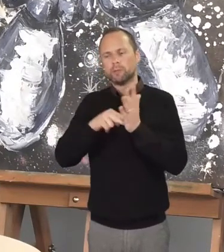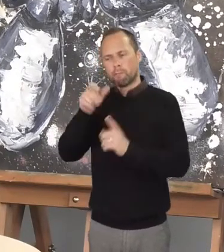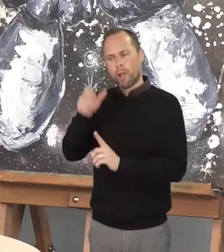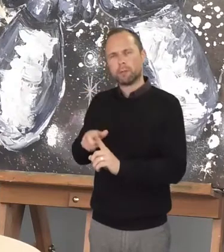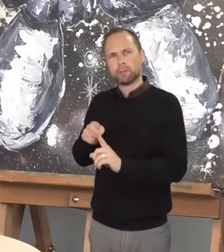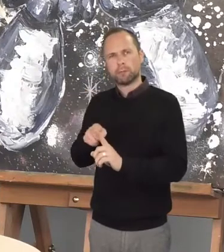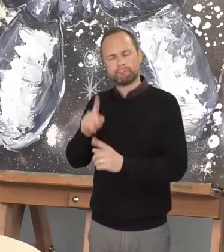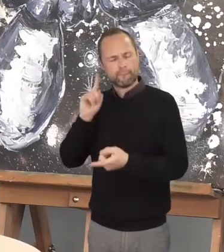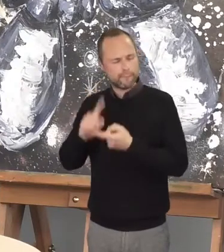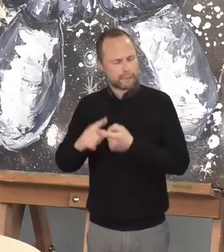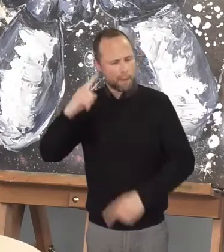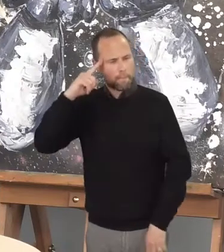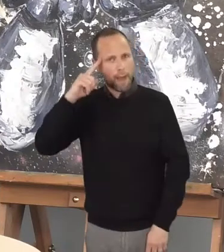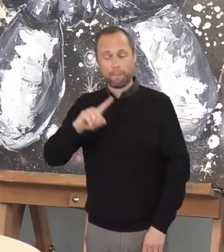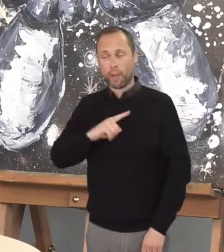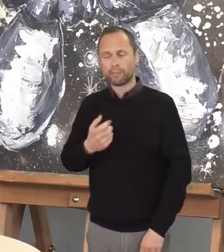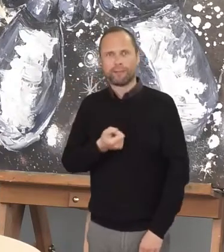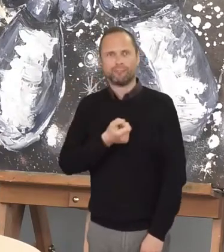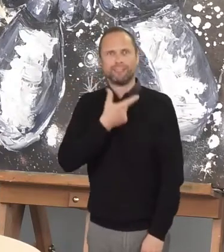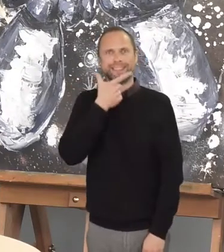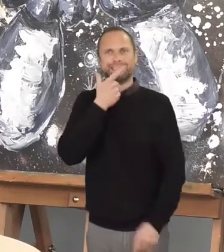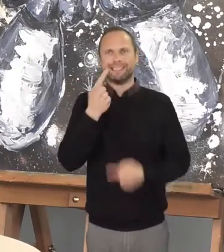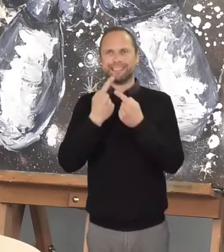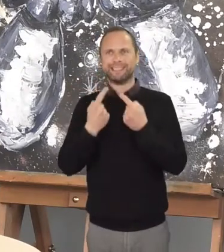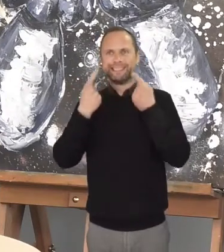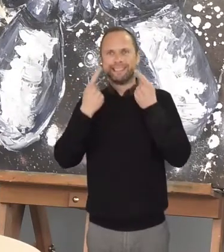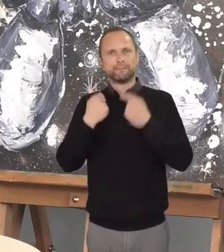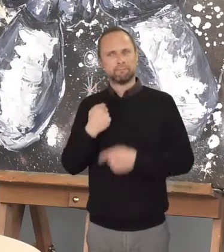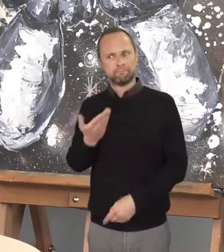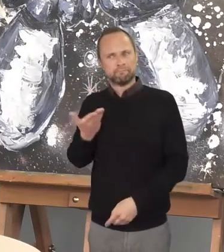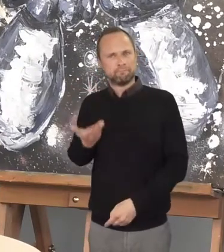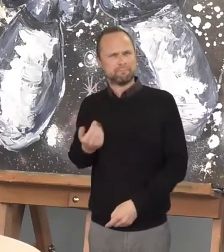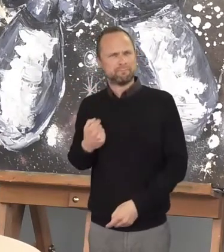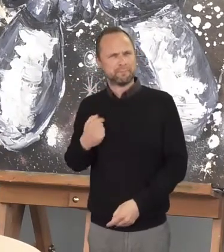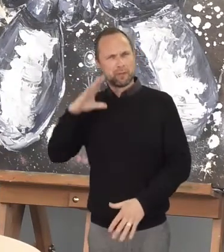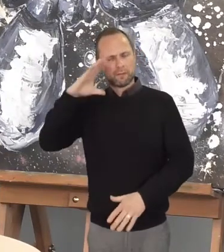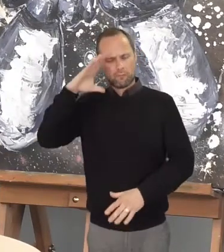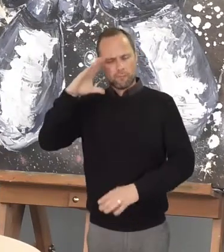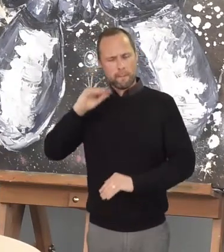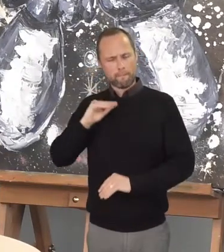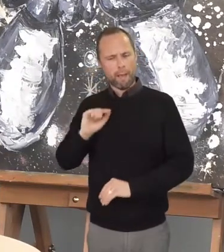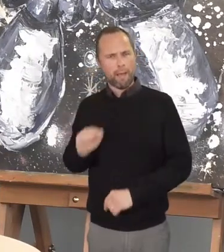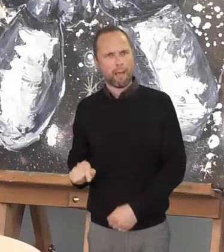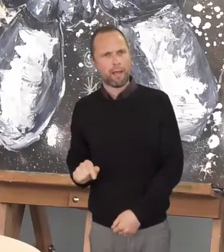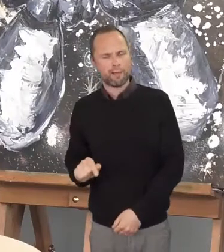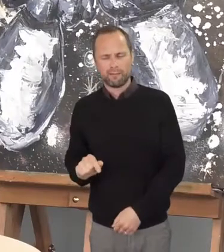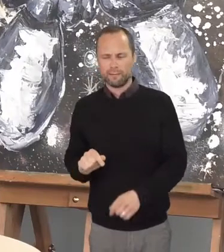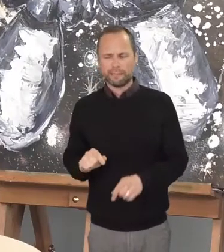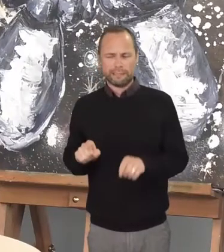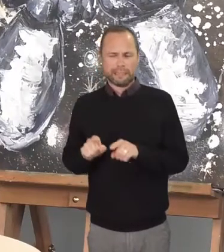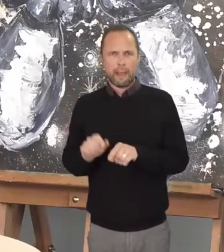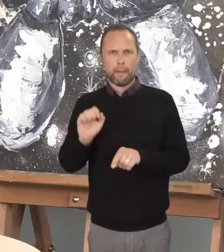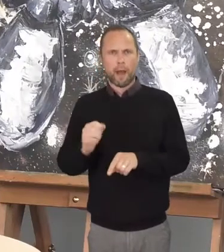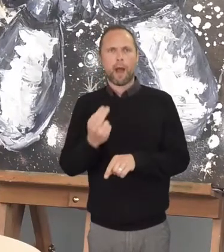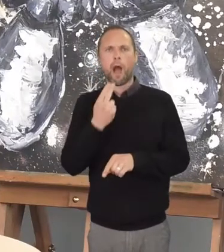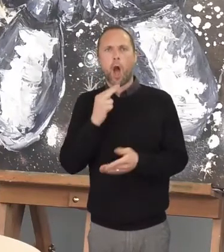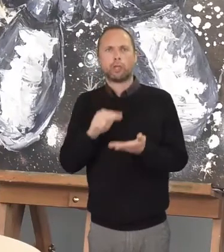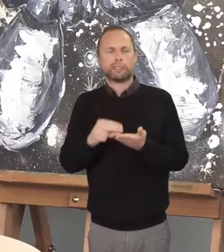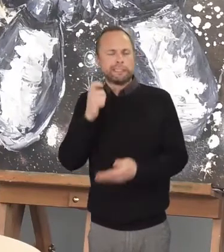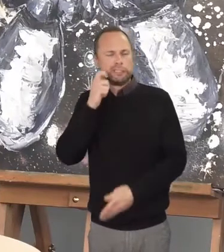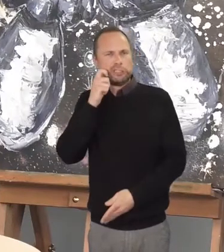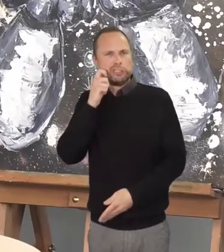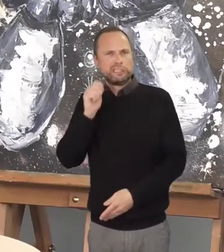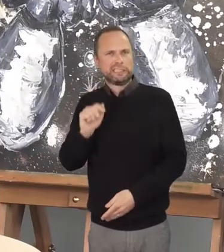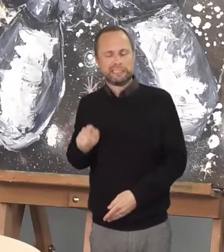my mind because she's got this grin from ear to ear, and to be honest, she reminds me of my cheeky great aunt. She's an elderly lady